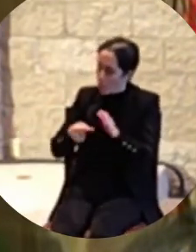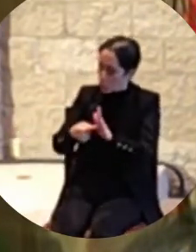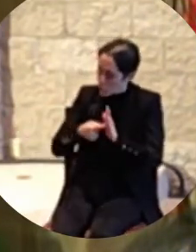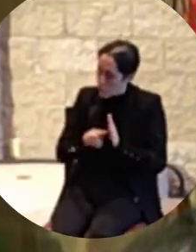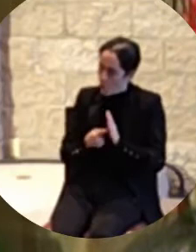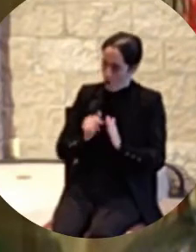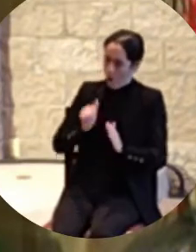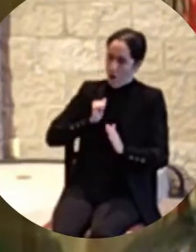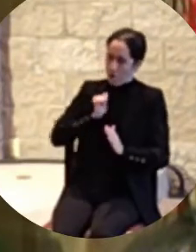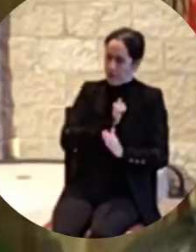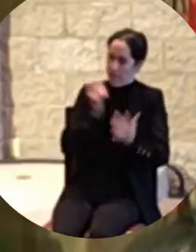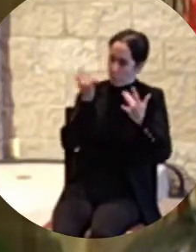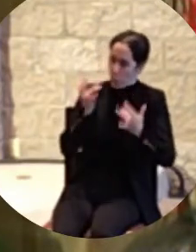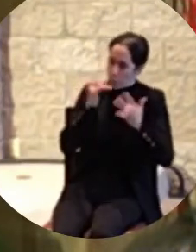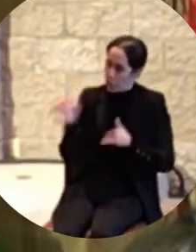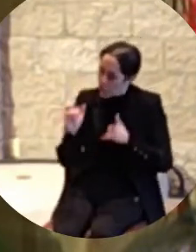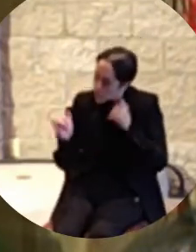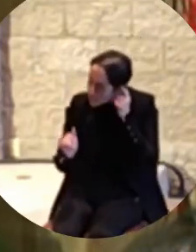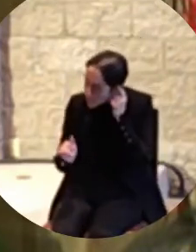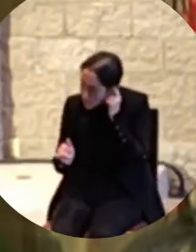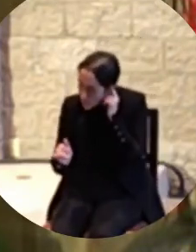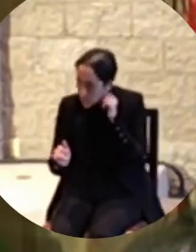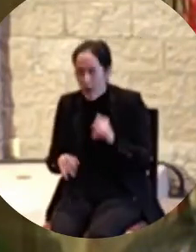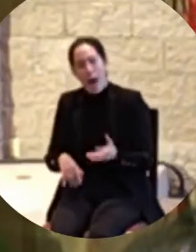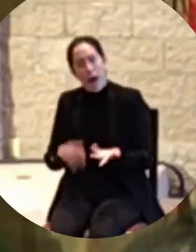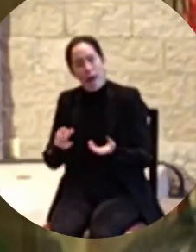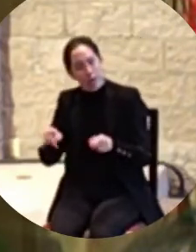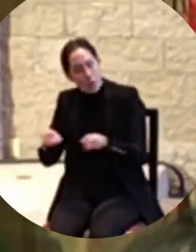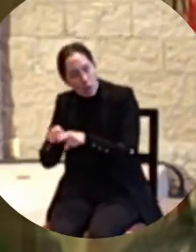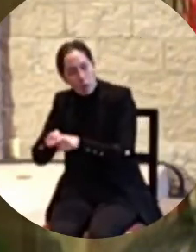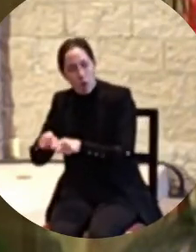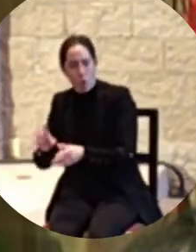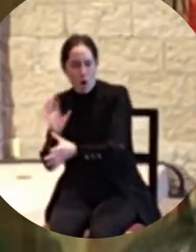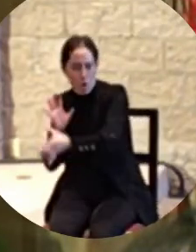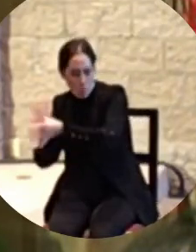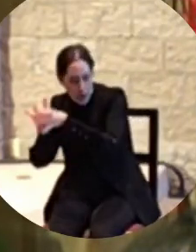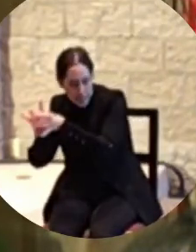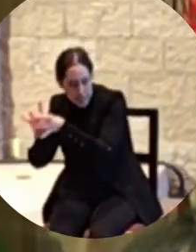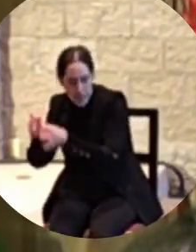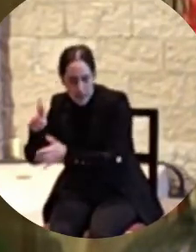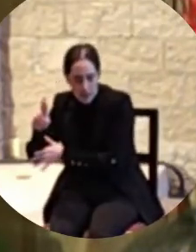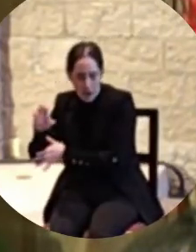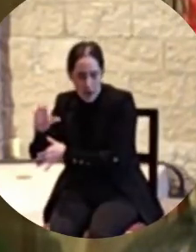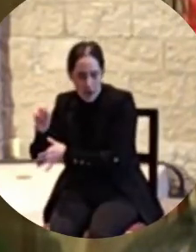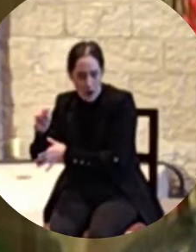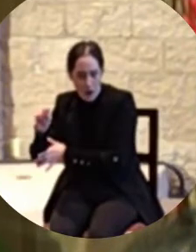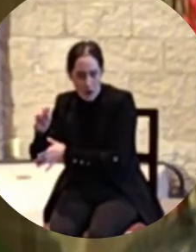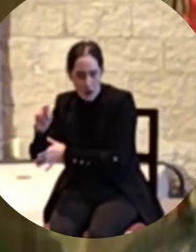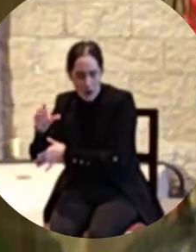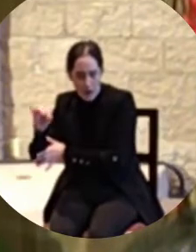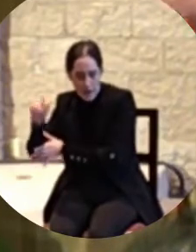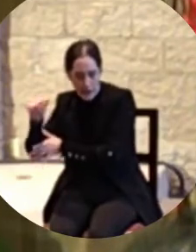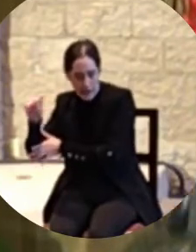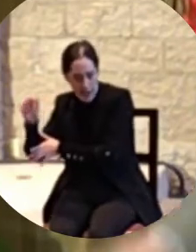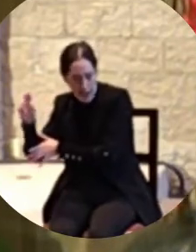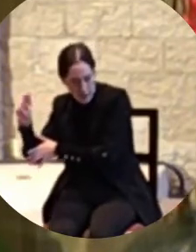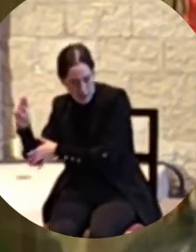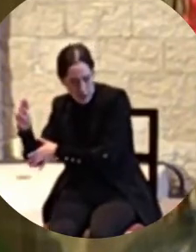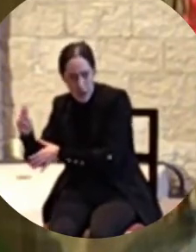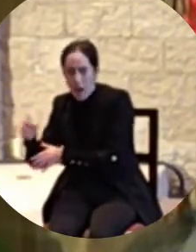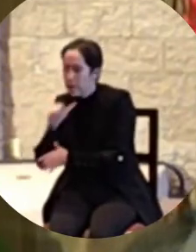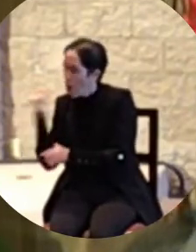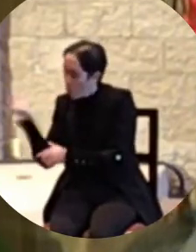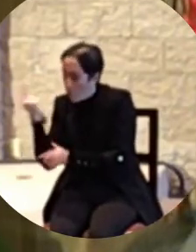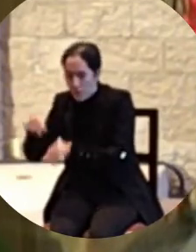And yet, it is at times possible. But, of course, we know that that forgiveness is for ourselves, and it's not for